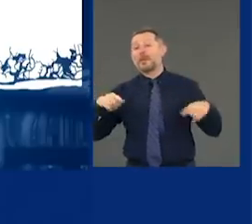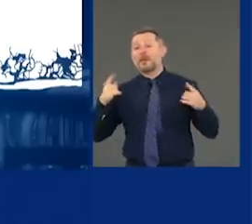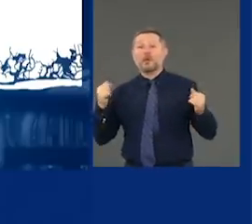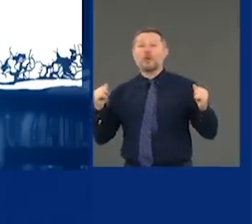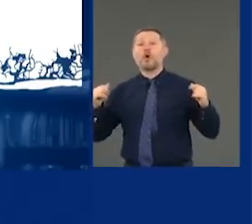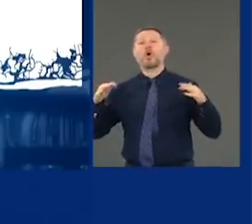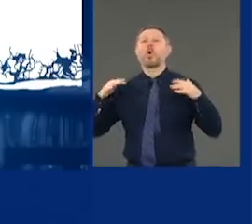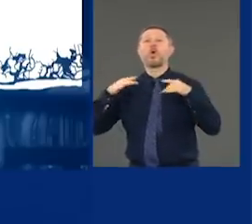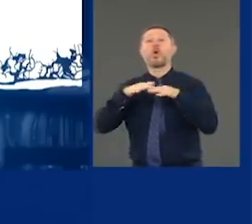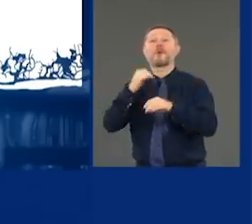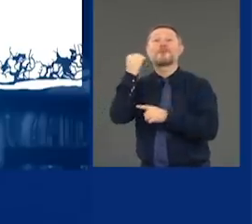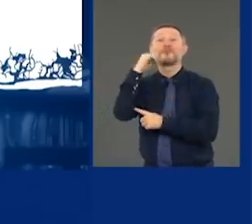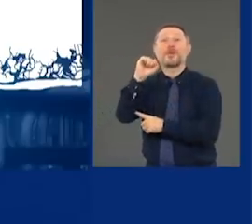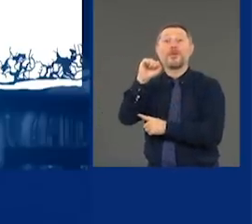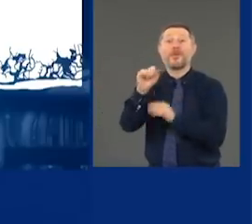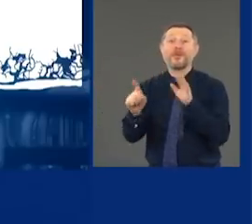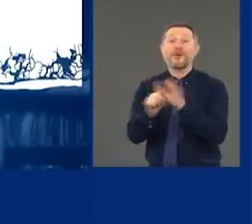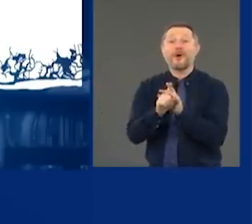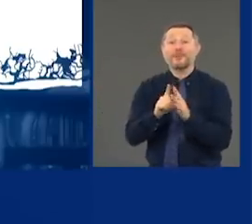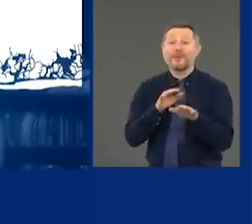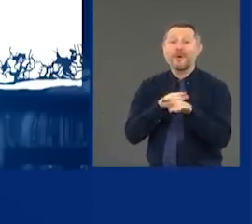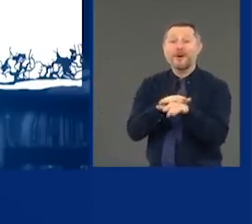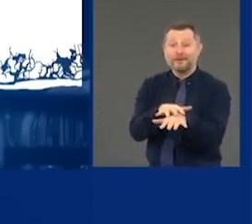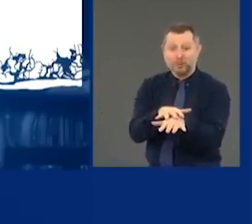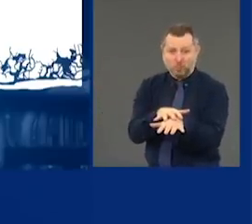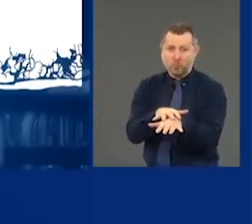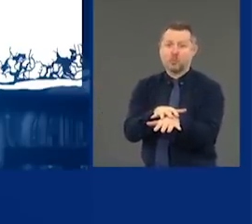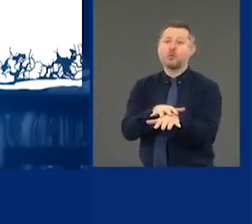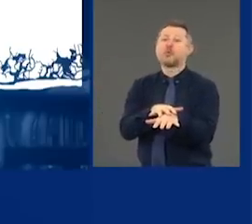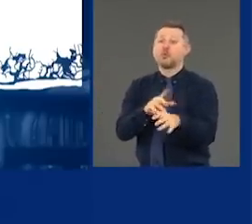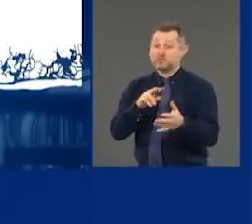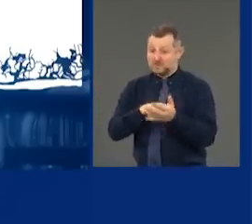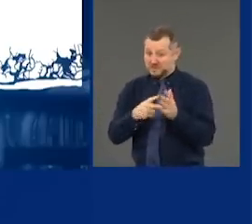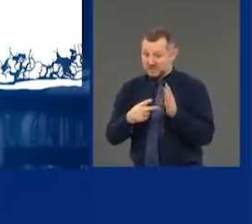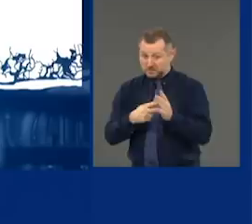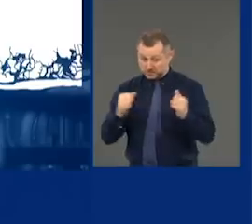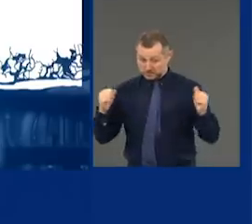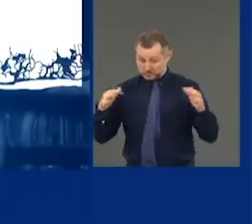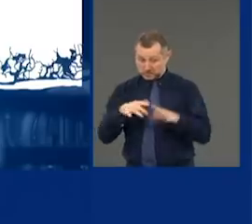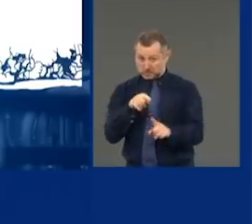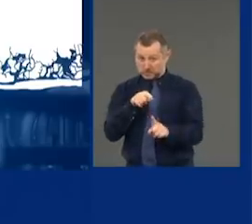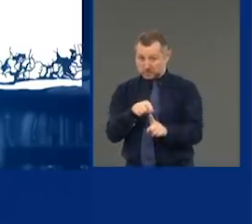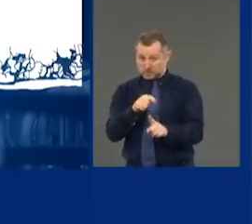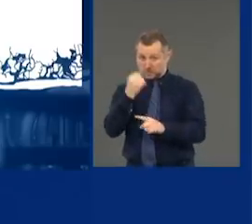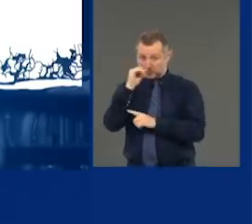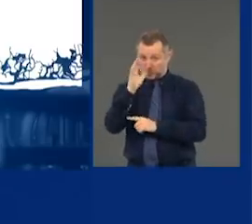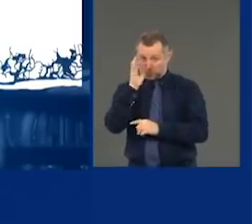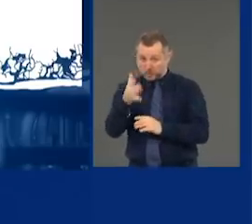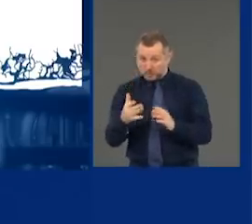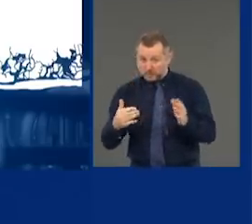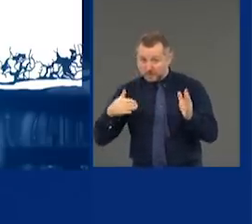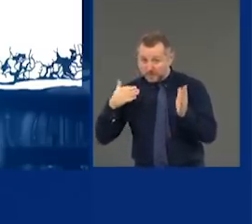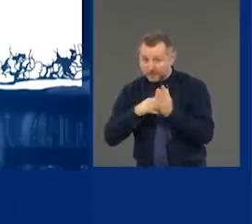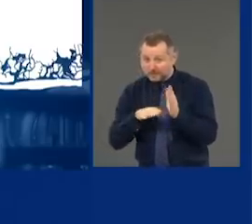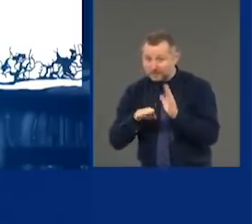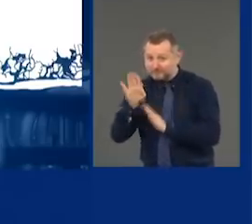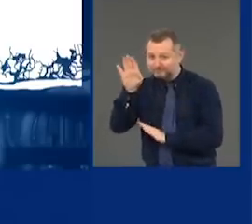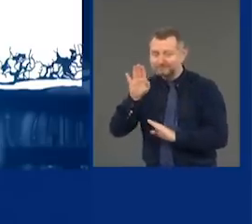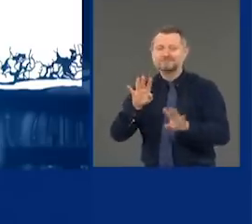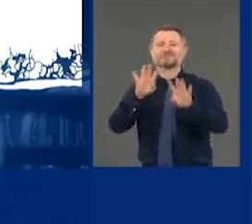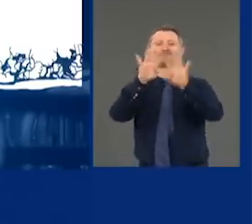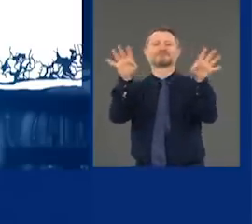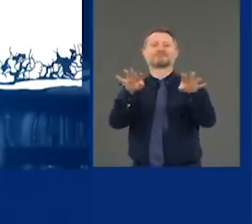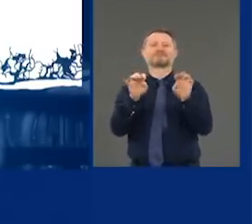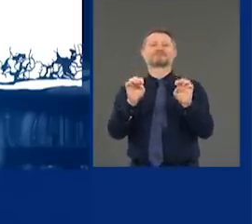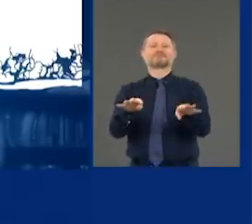protests. Did that affect the spread of the virus? We don't know. We don't